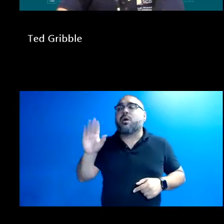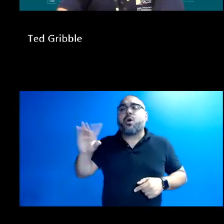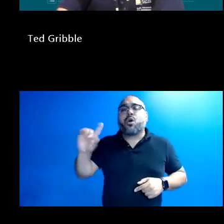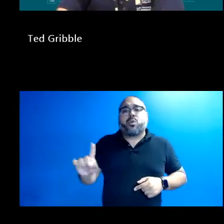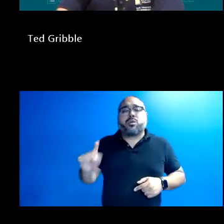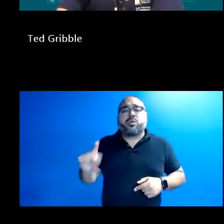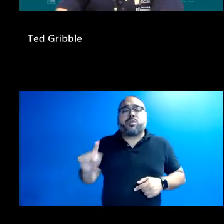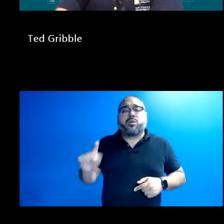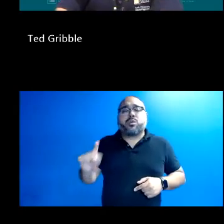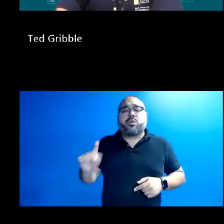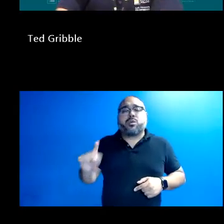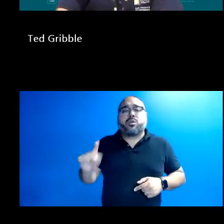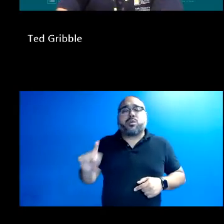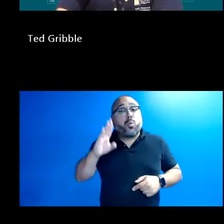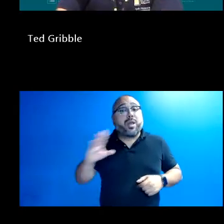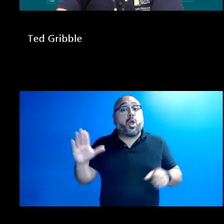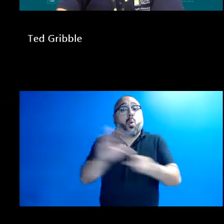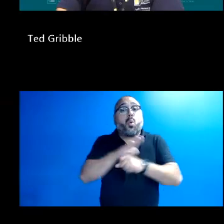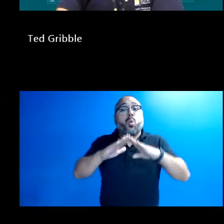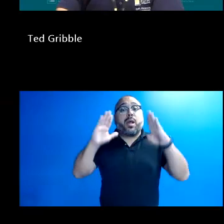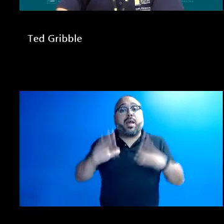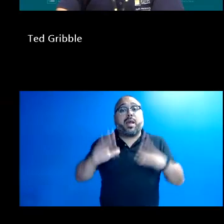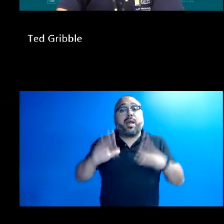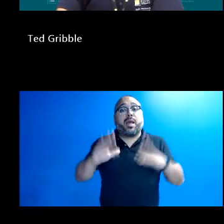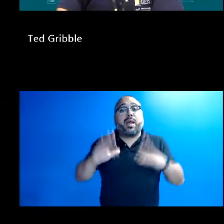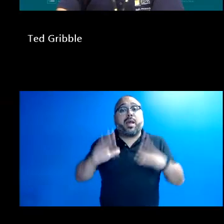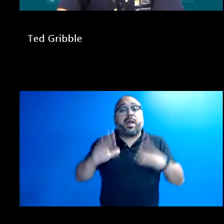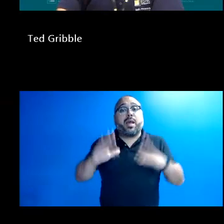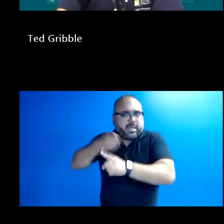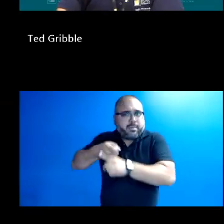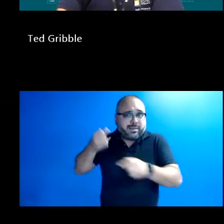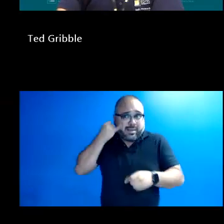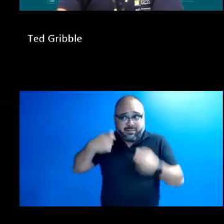house generator be affected by a power outage?